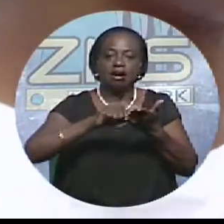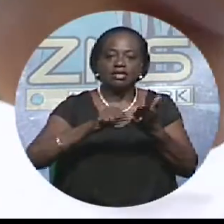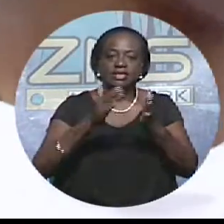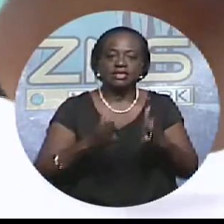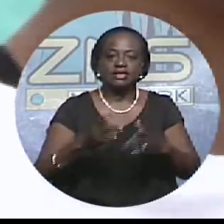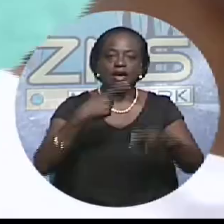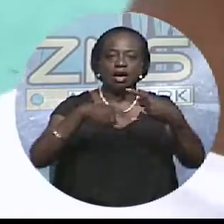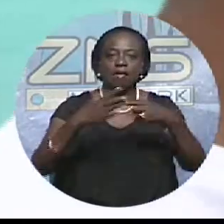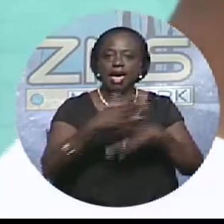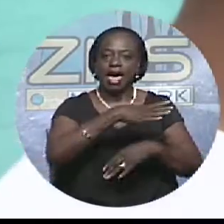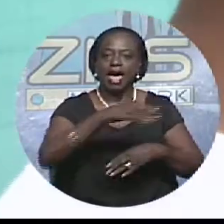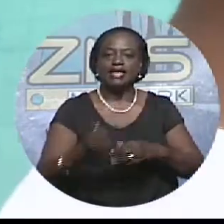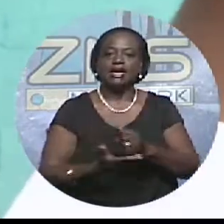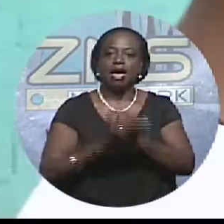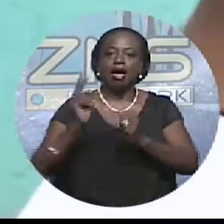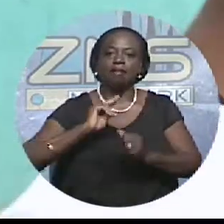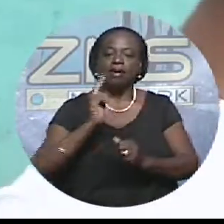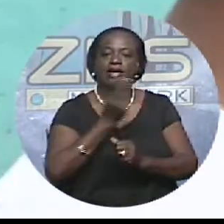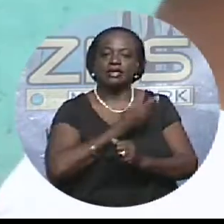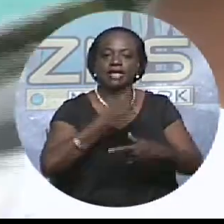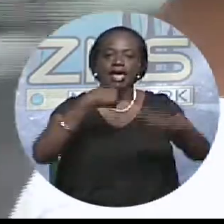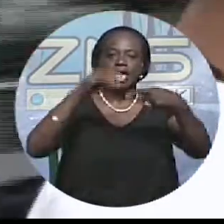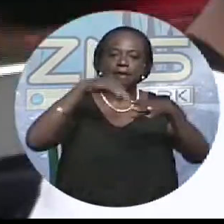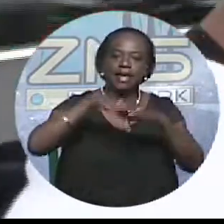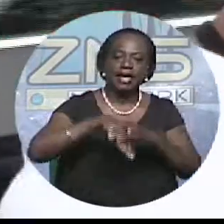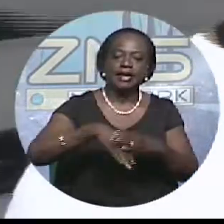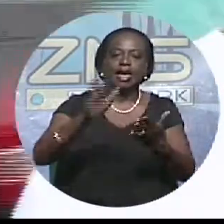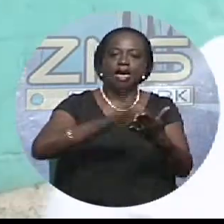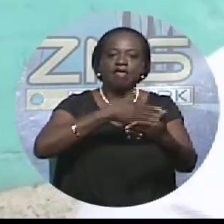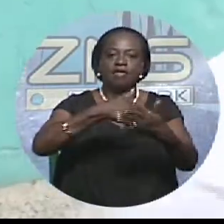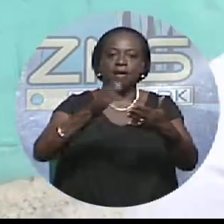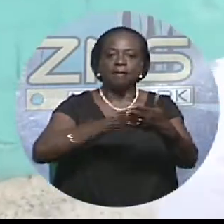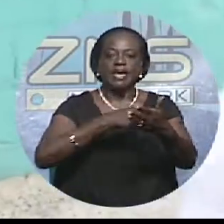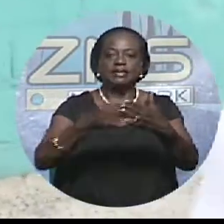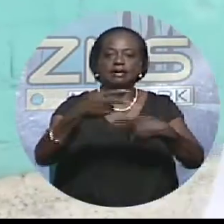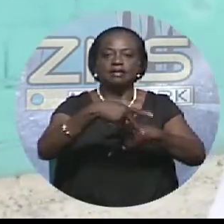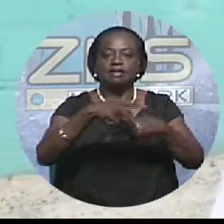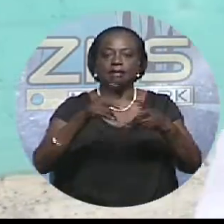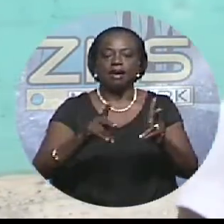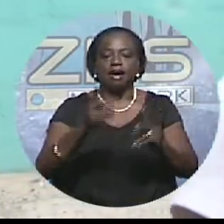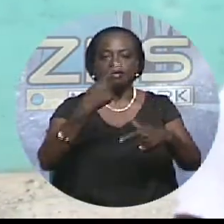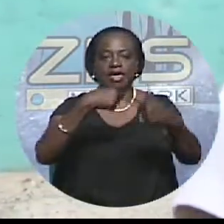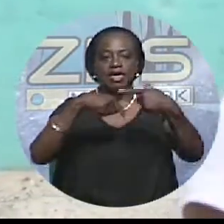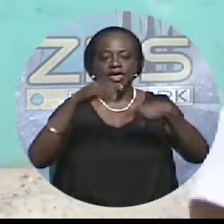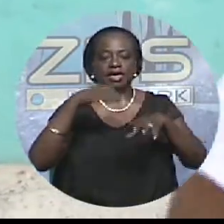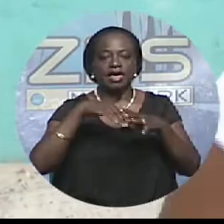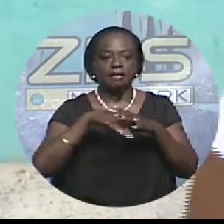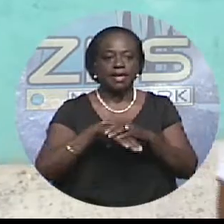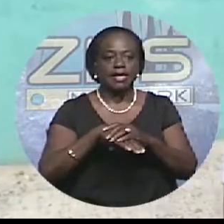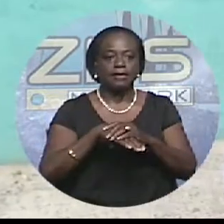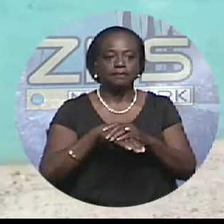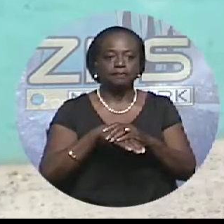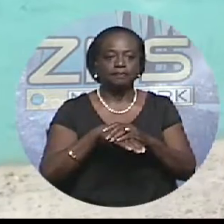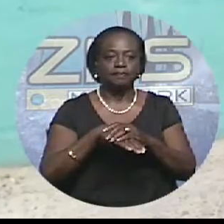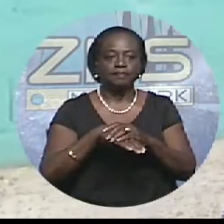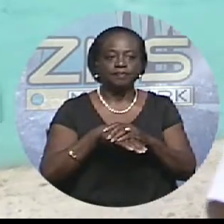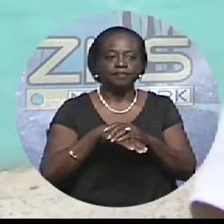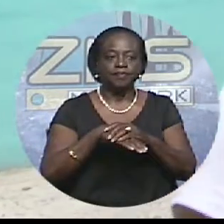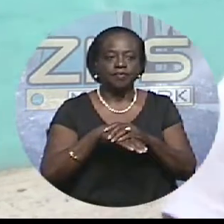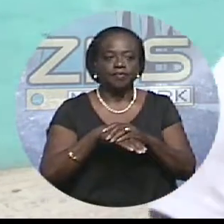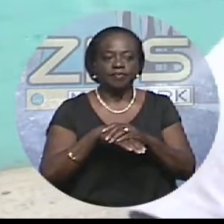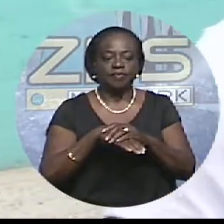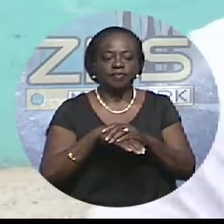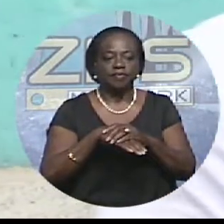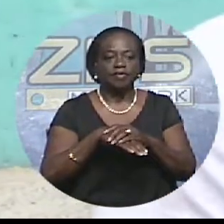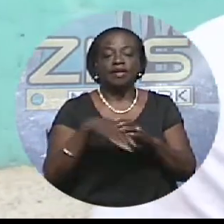community. They were able to paint the parks. We cleaned up all the side streets around the parks as well. So it's not just the park, but the surrounding areas in